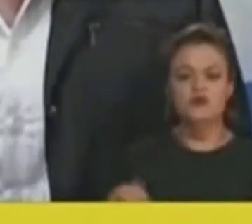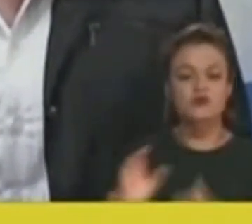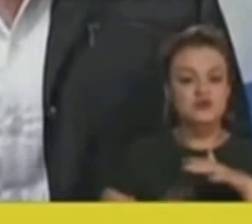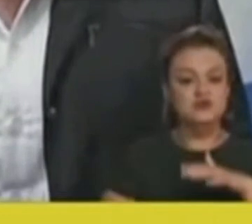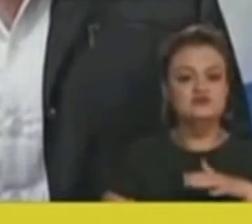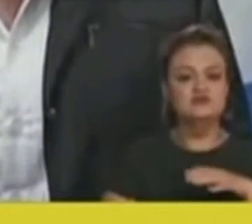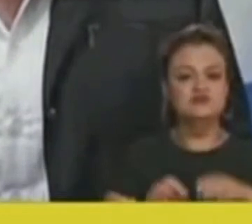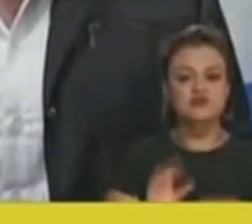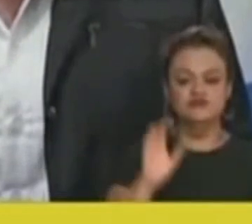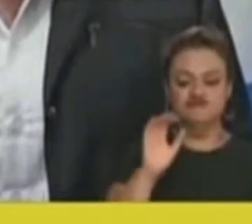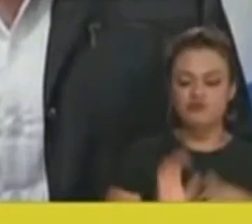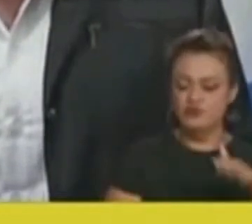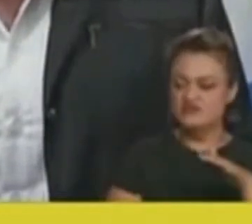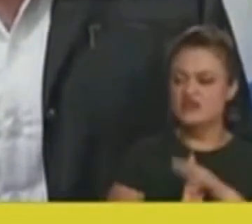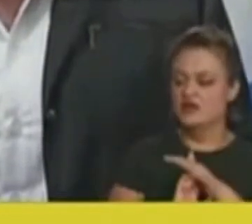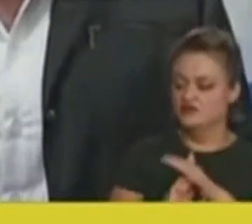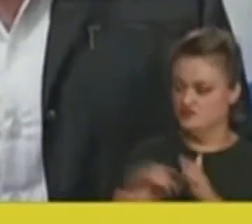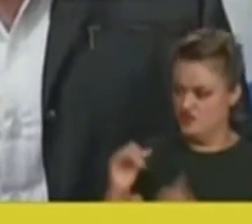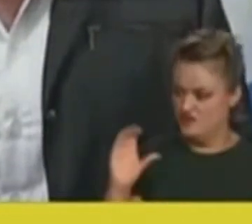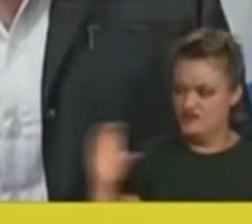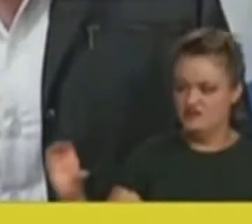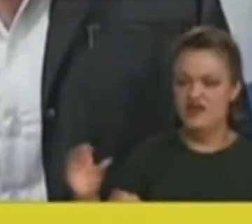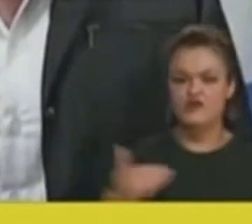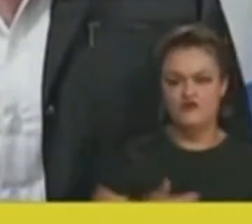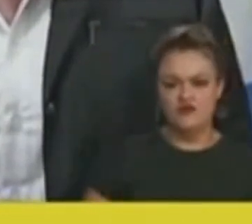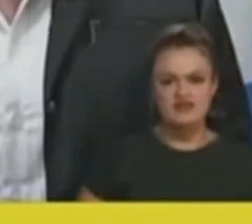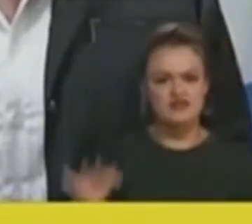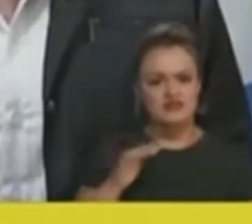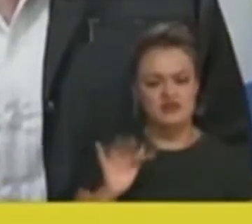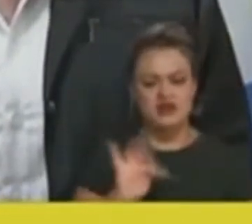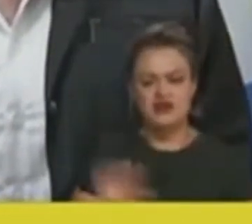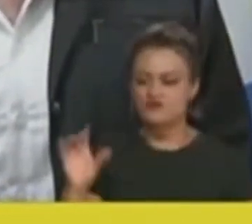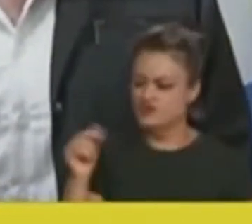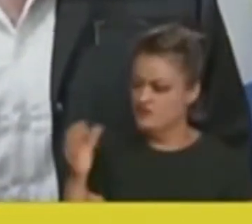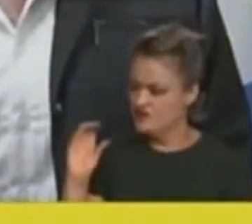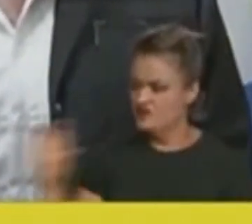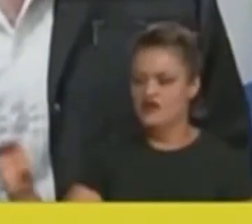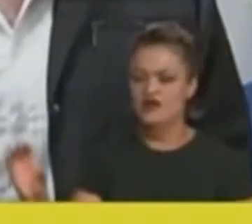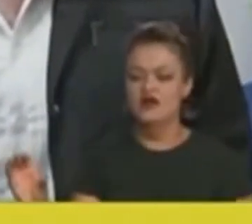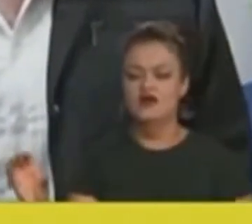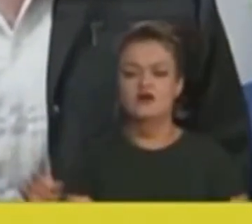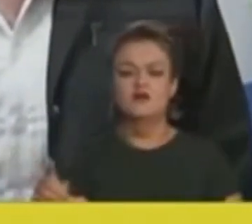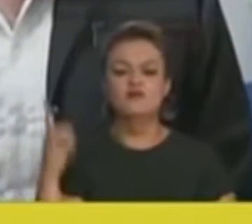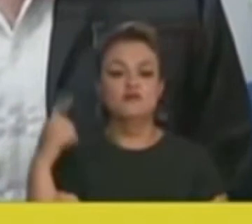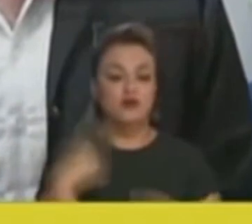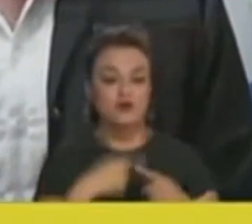so that people can recover. You pay taxes, and those taxes